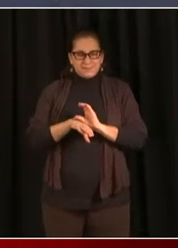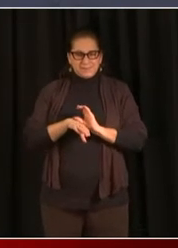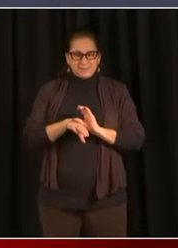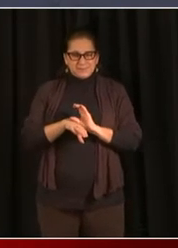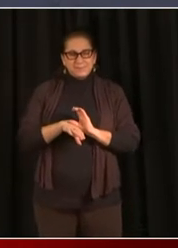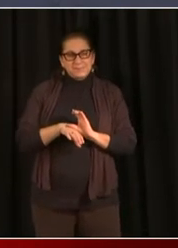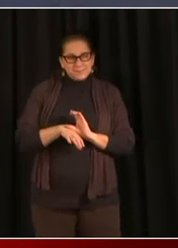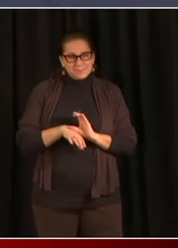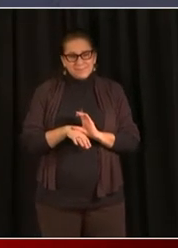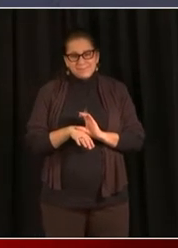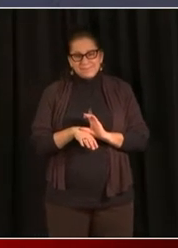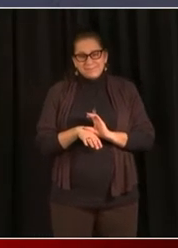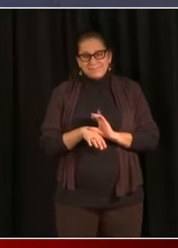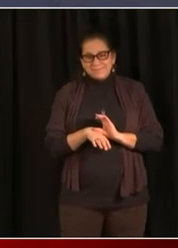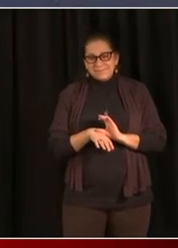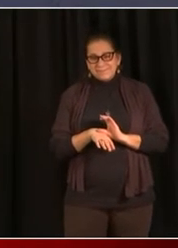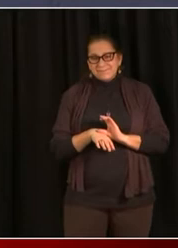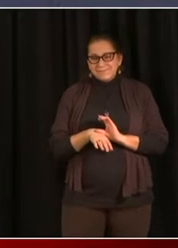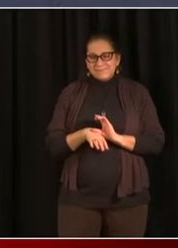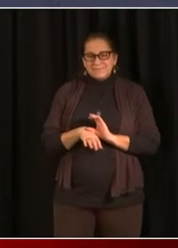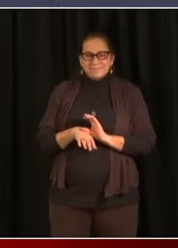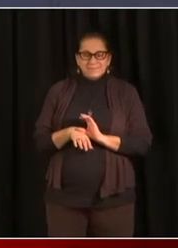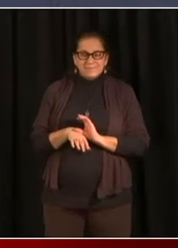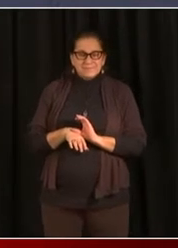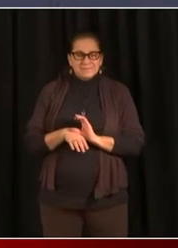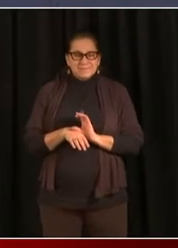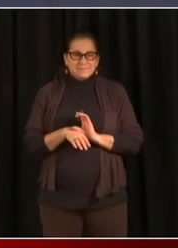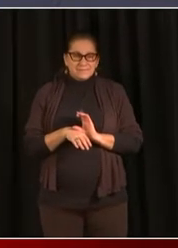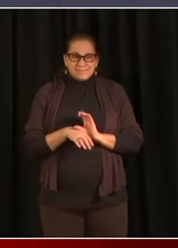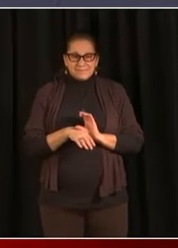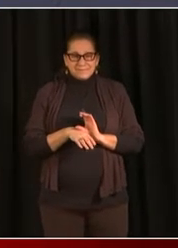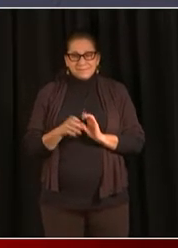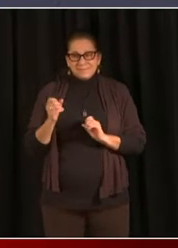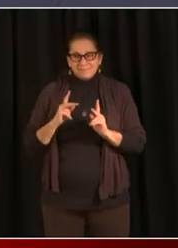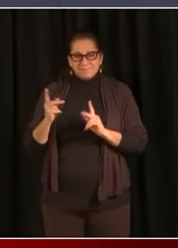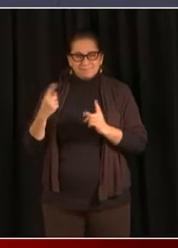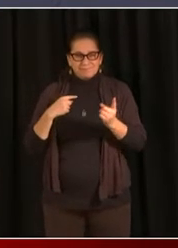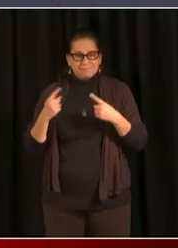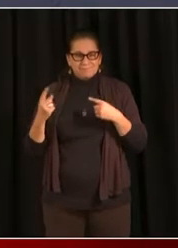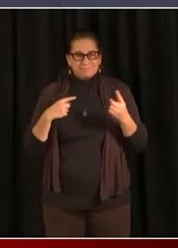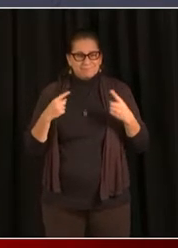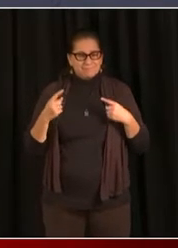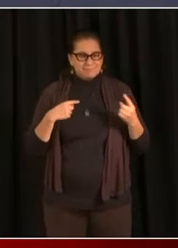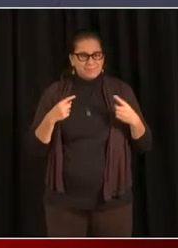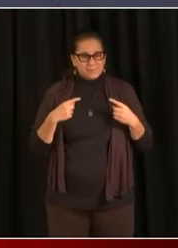were found by La Cosecha. They invited us to